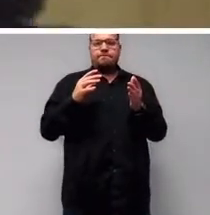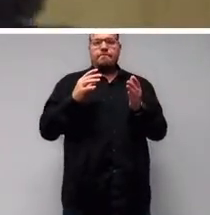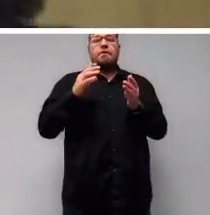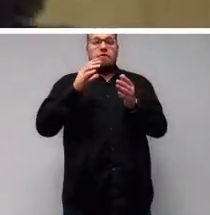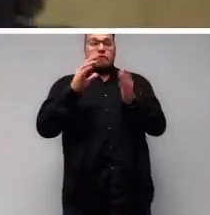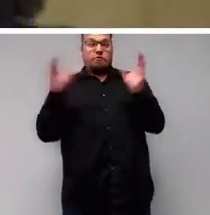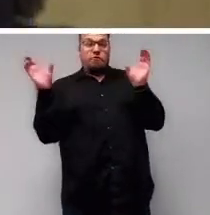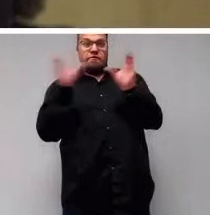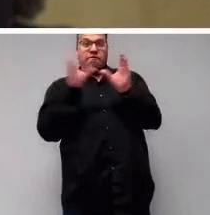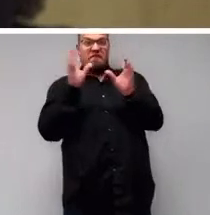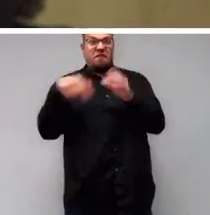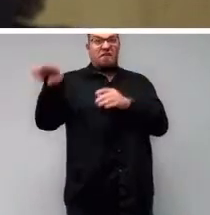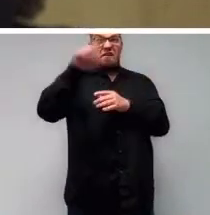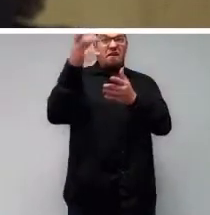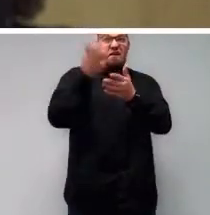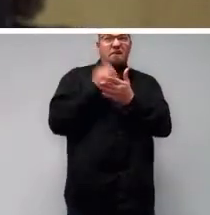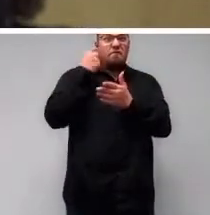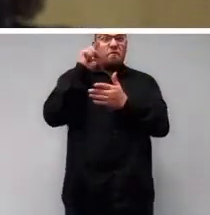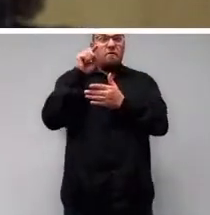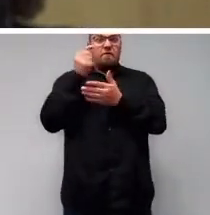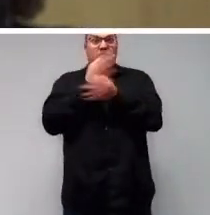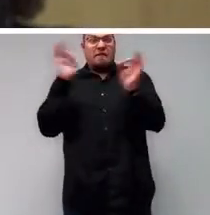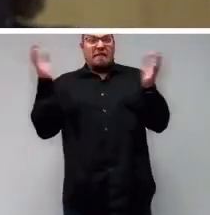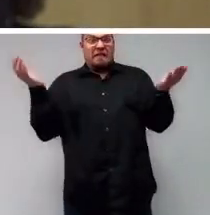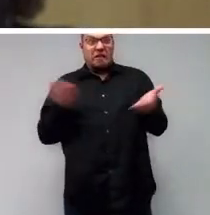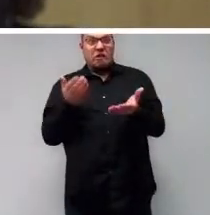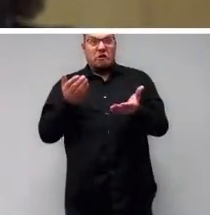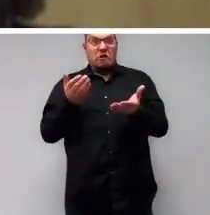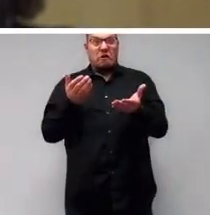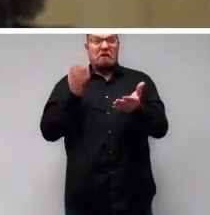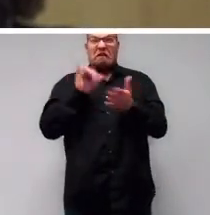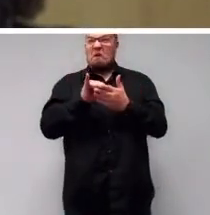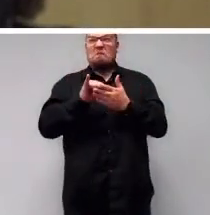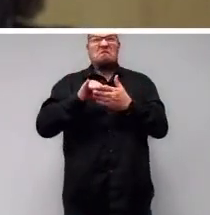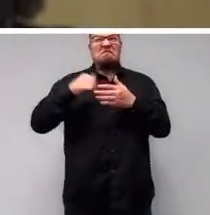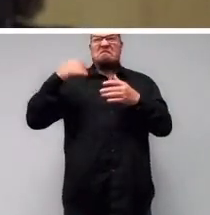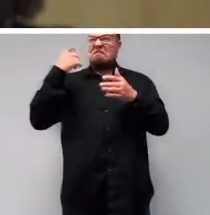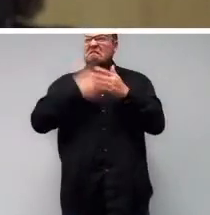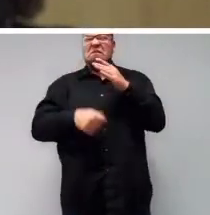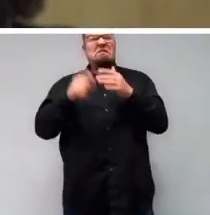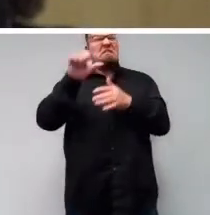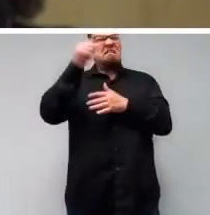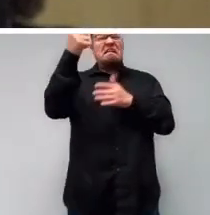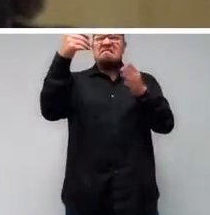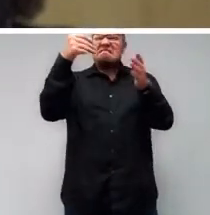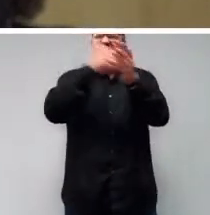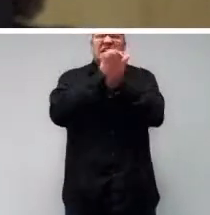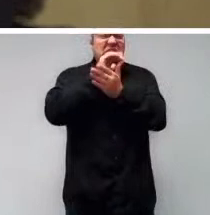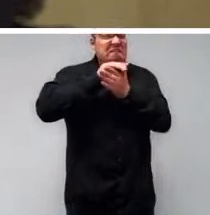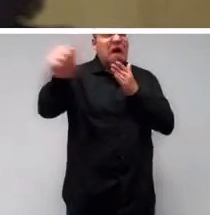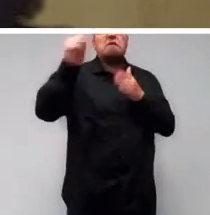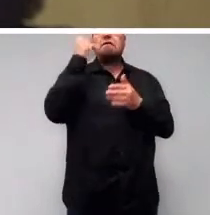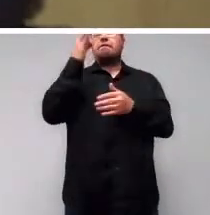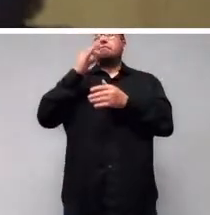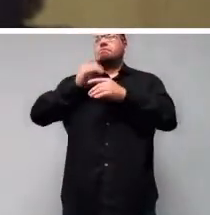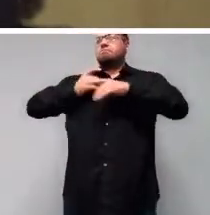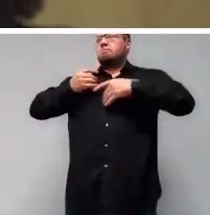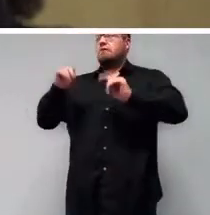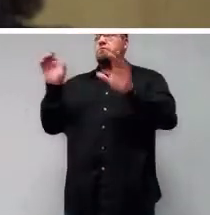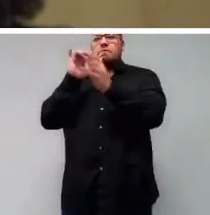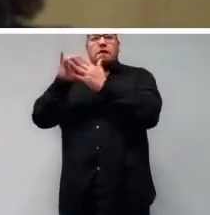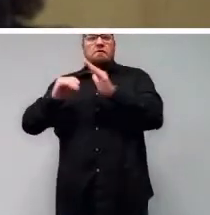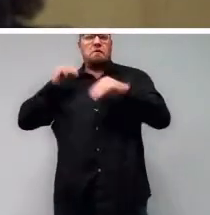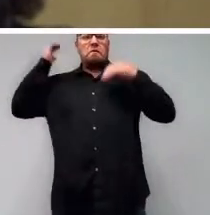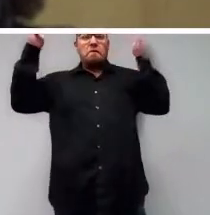certifications they get for free here on our campus would literally cost them tens of thousands of dollars if they were to pursue them as adults. So Gia is